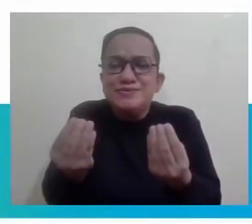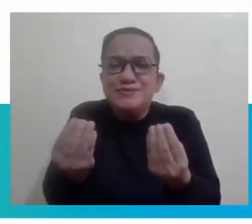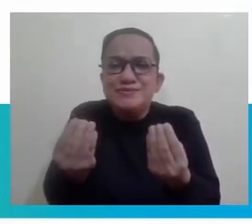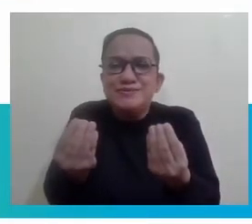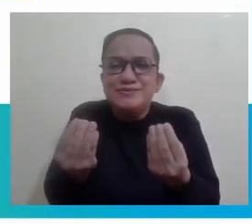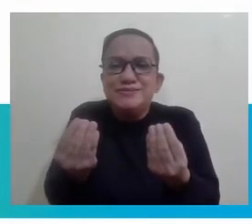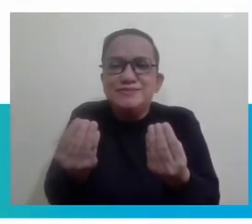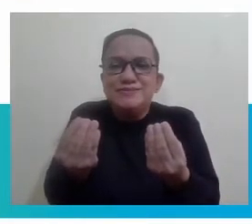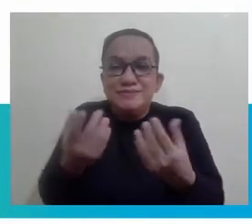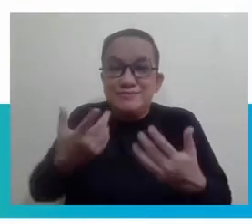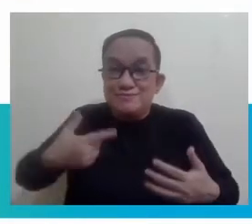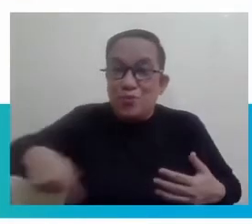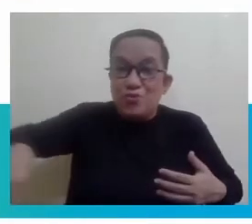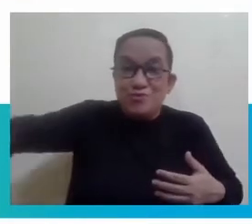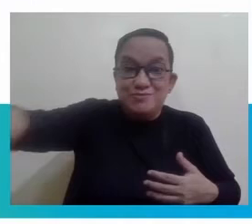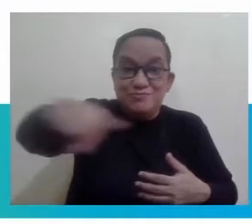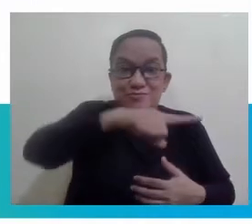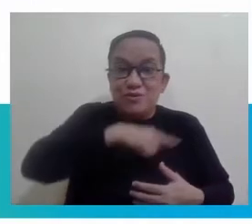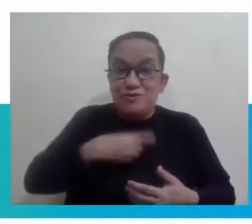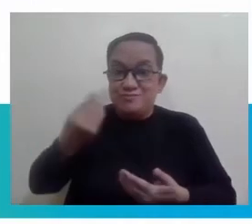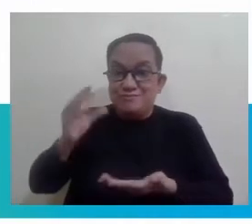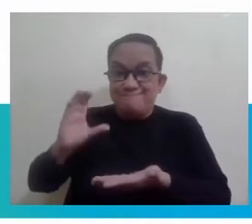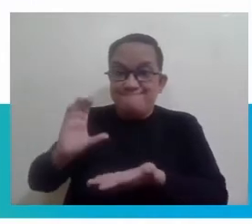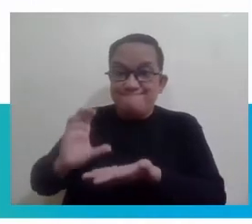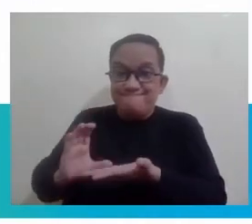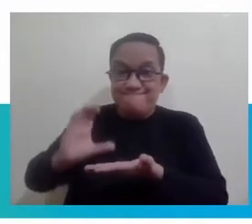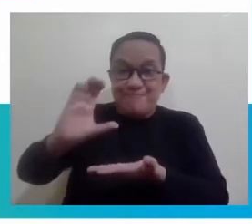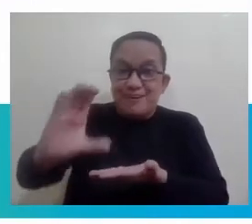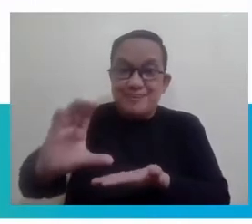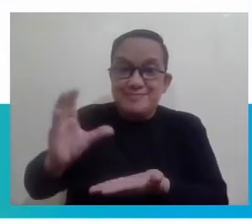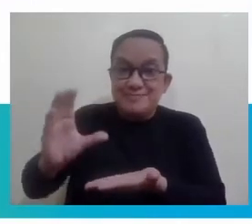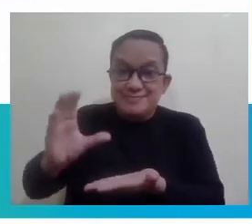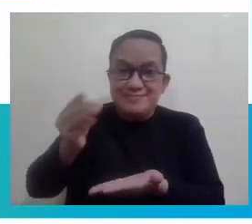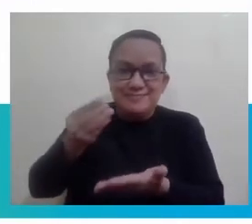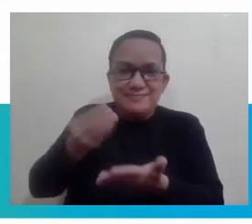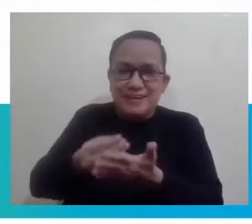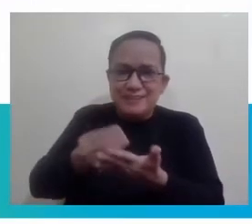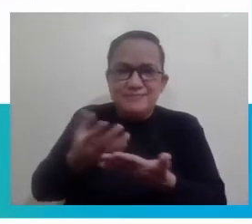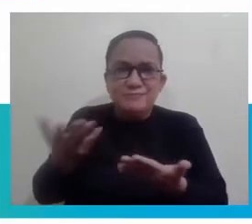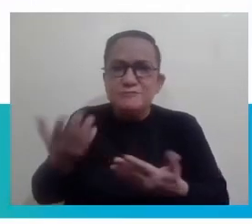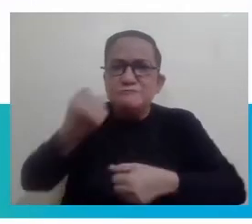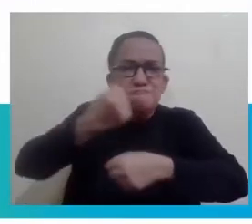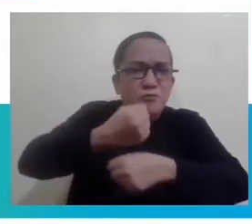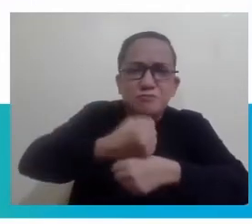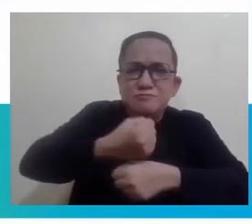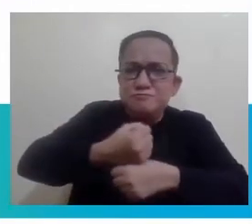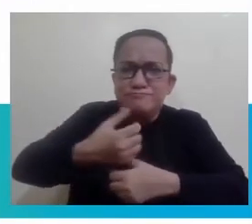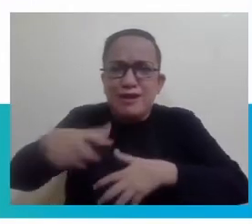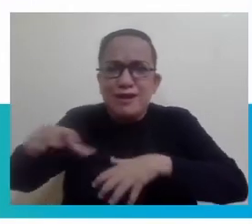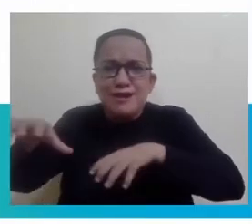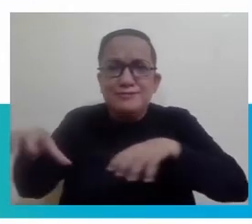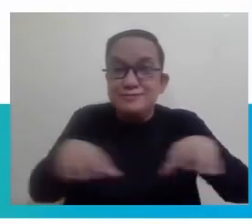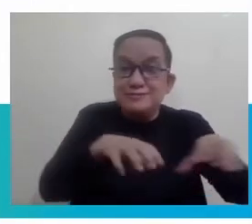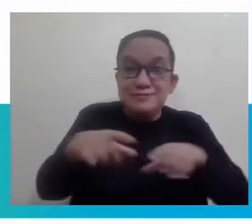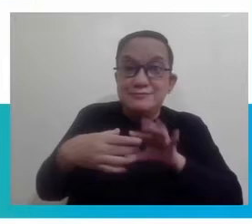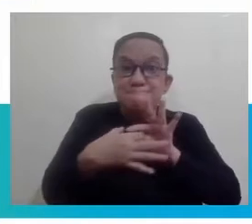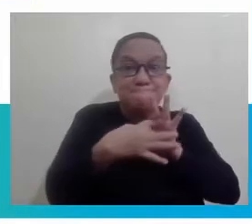activities to the sectors that we have identified for cooperation together with the Asian Development Bank.